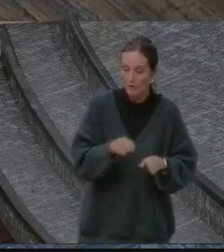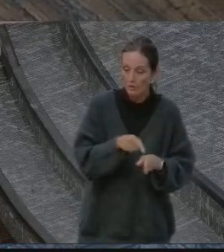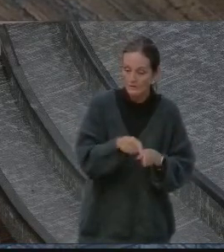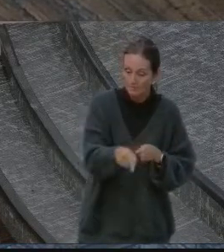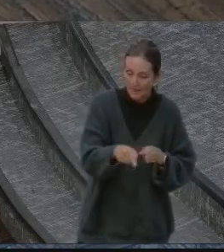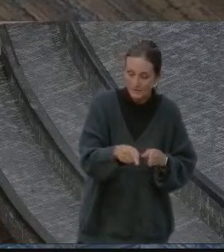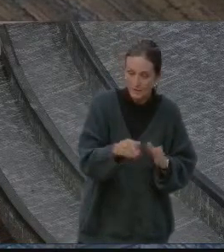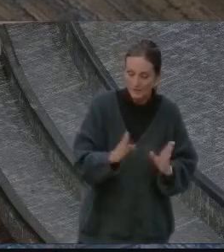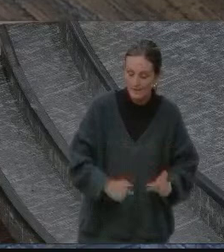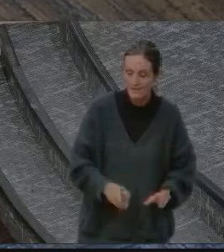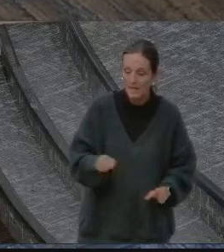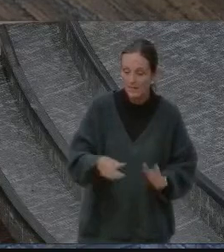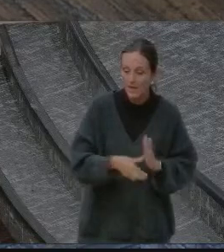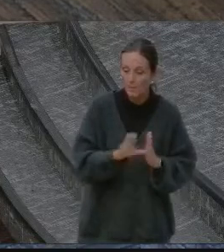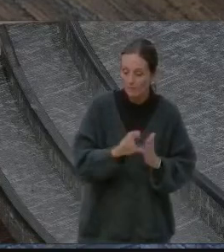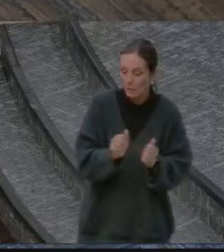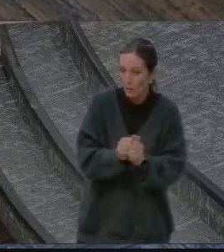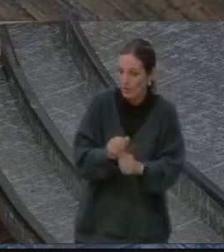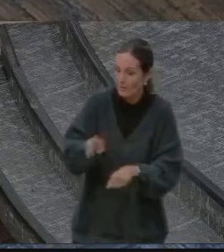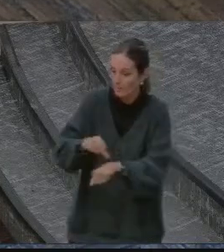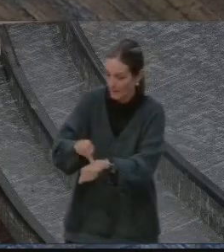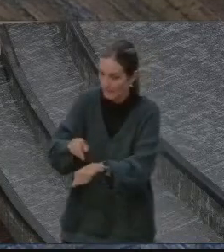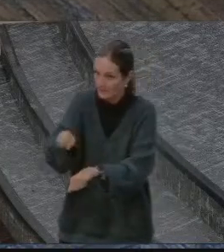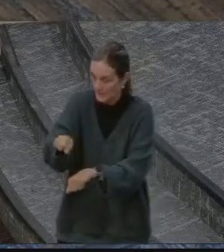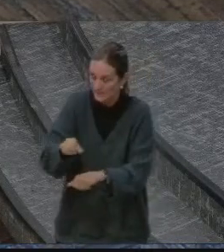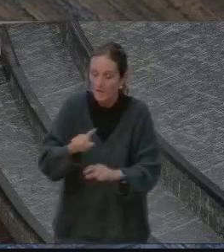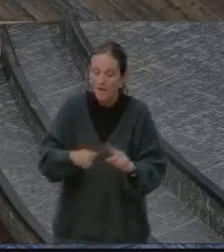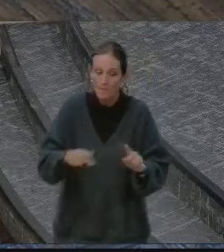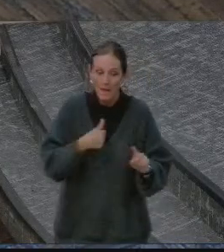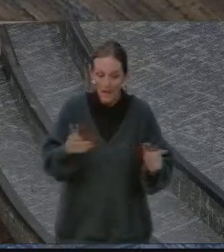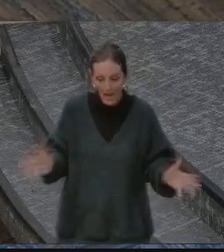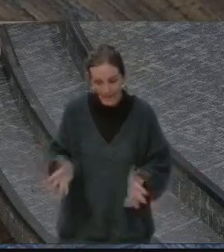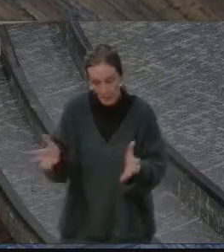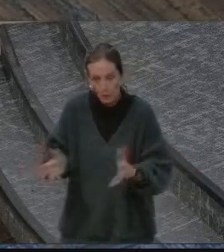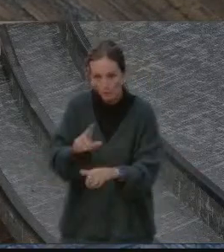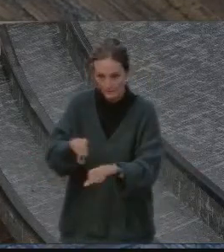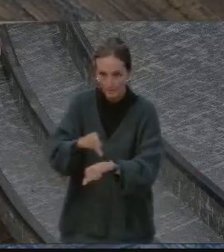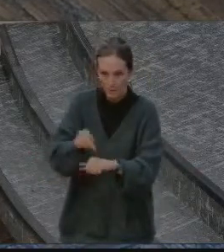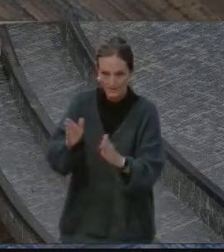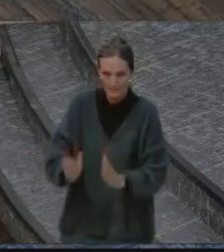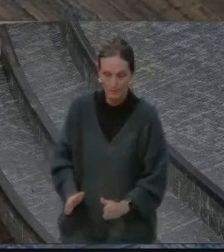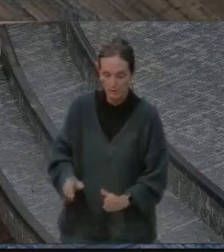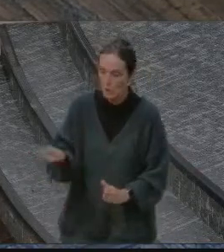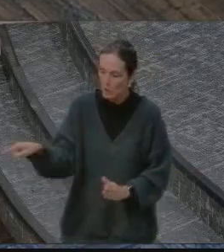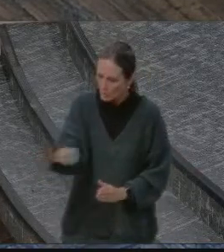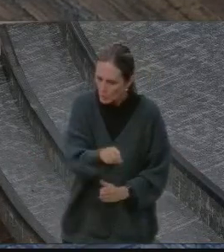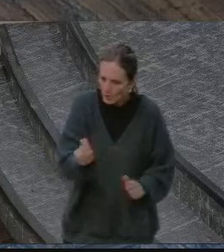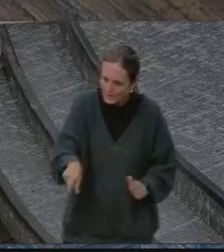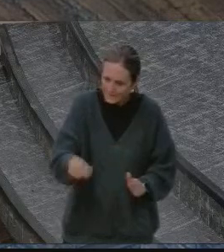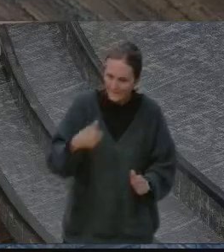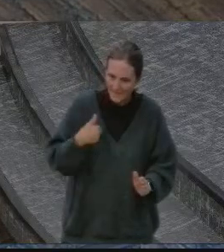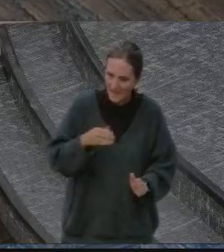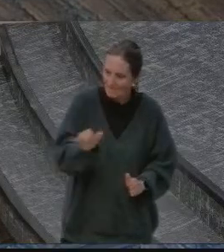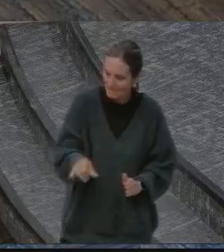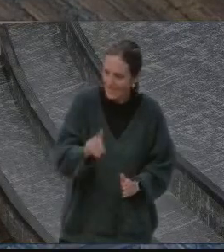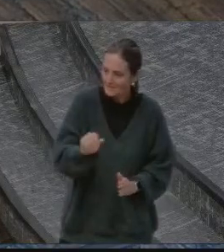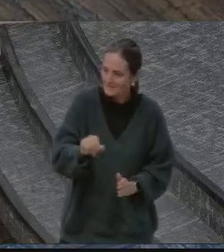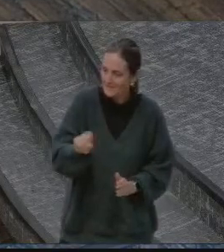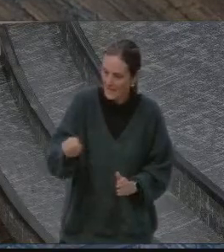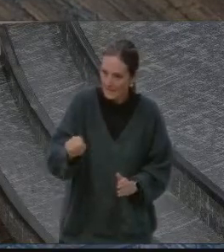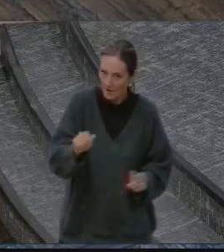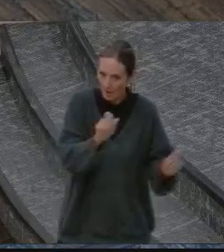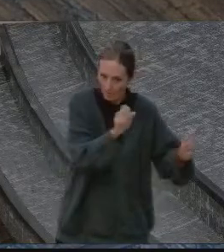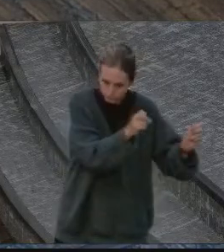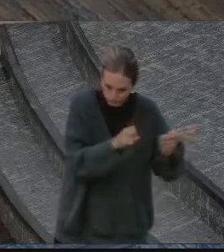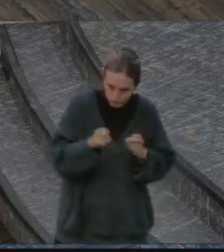principals. However, I've encouraged those principals that sit in our discipline team, they need to have that data up, ready, and you